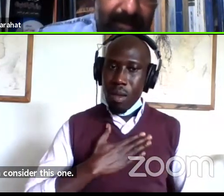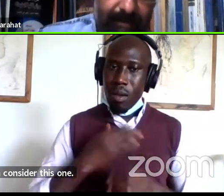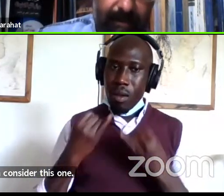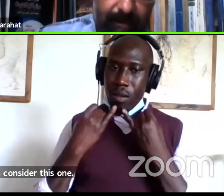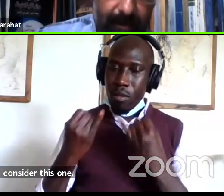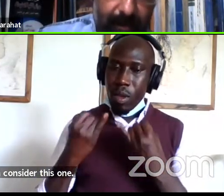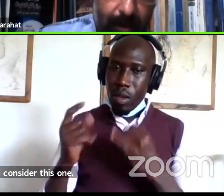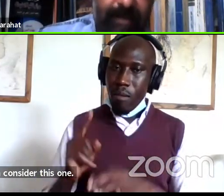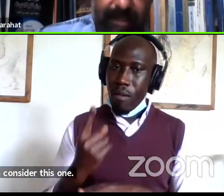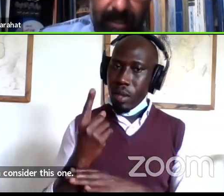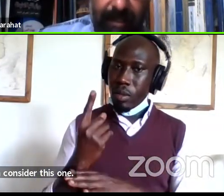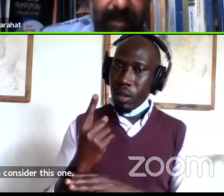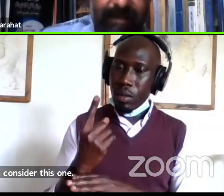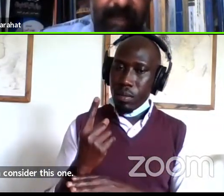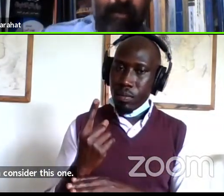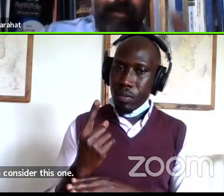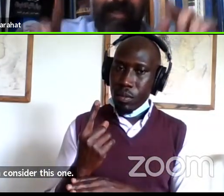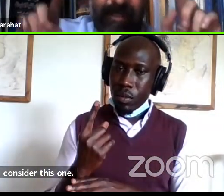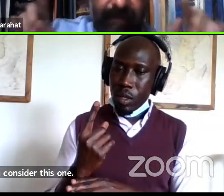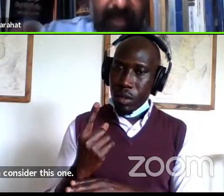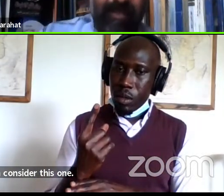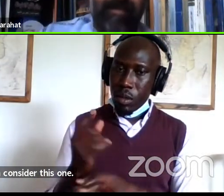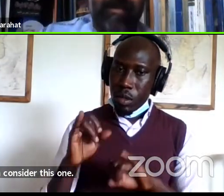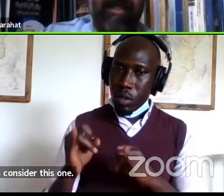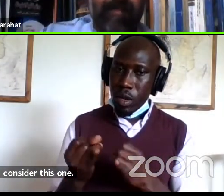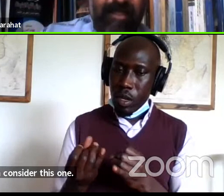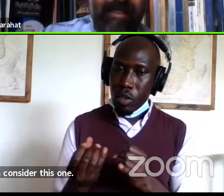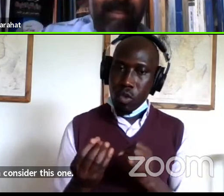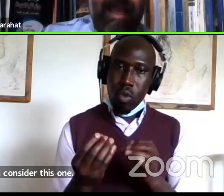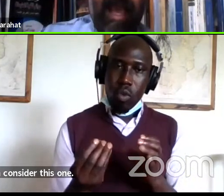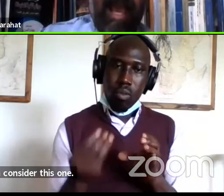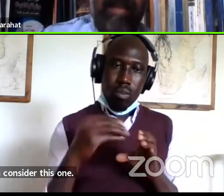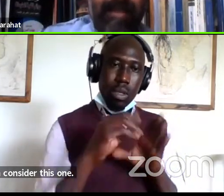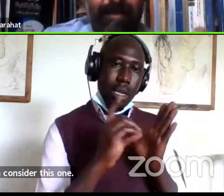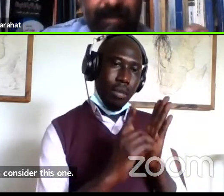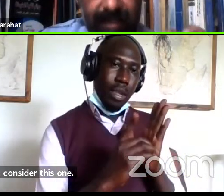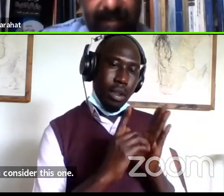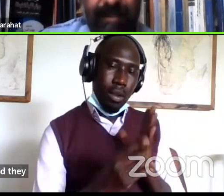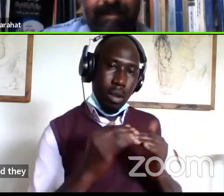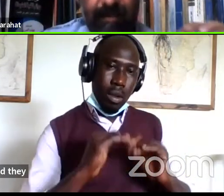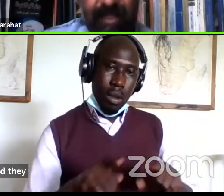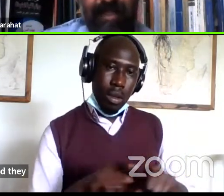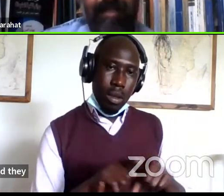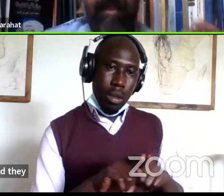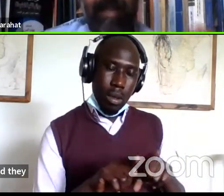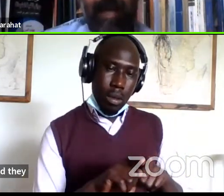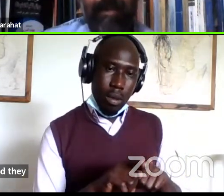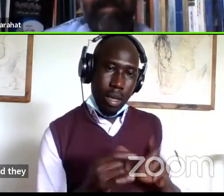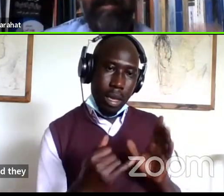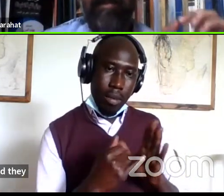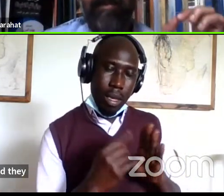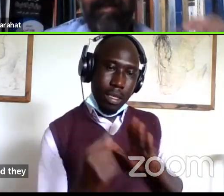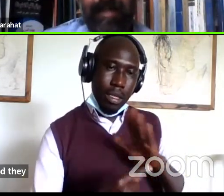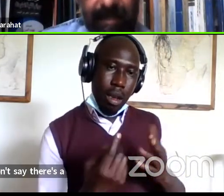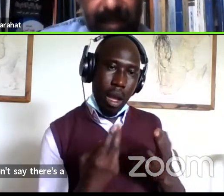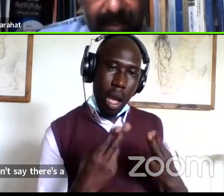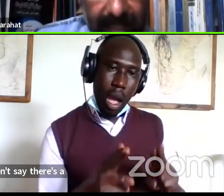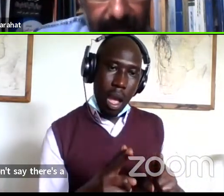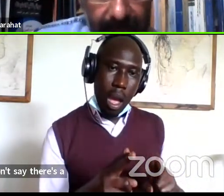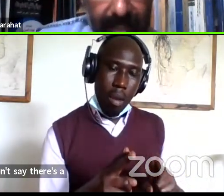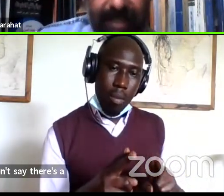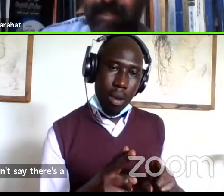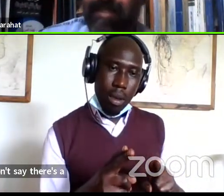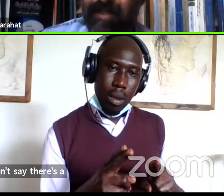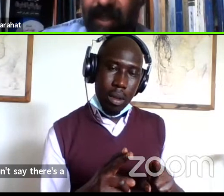first court decision I tried to put the definition, especially, and he considers the situation that happened during